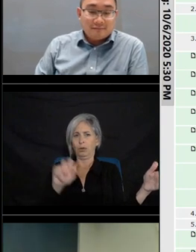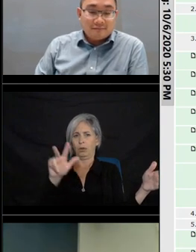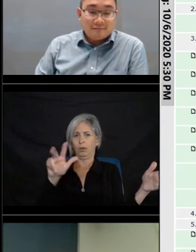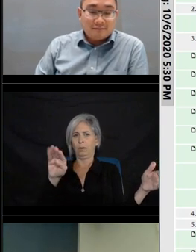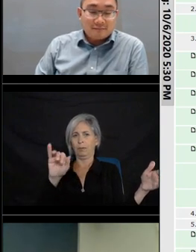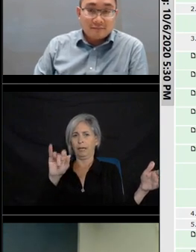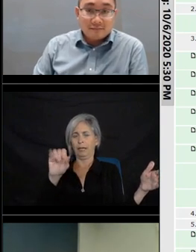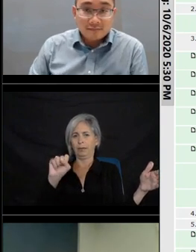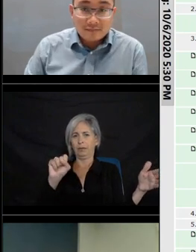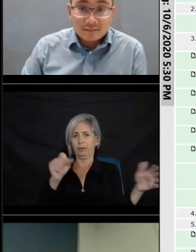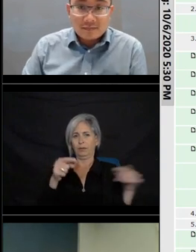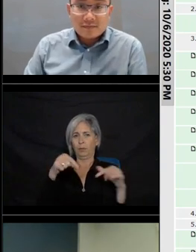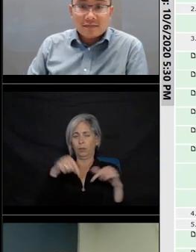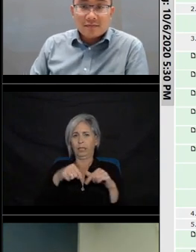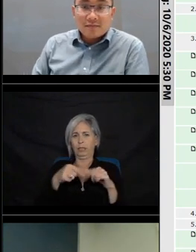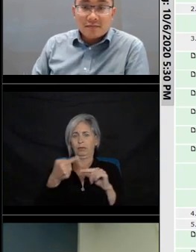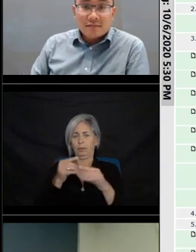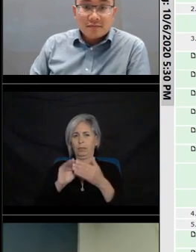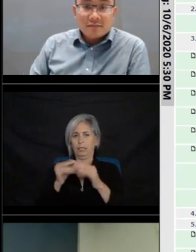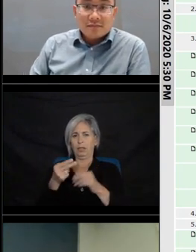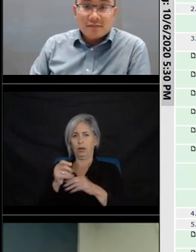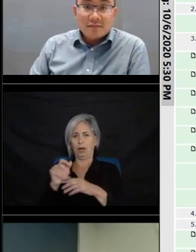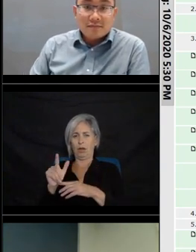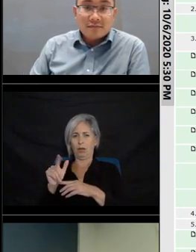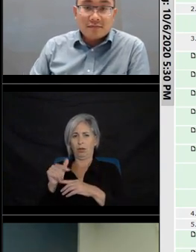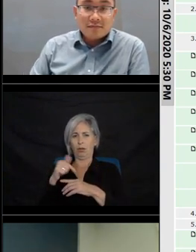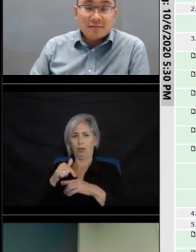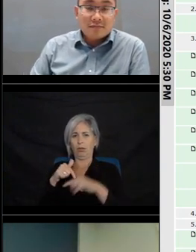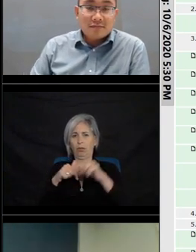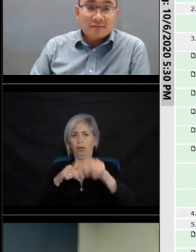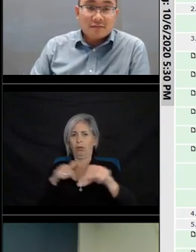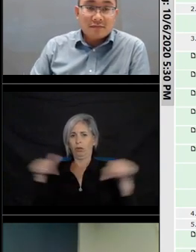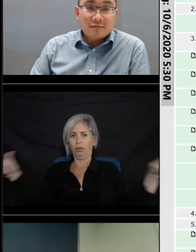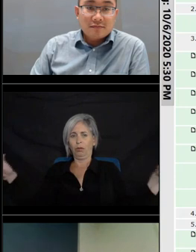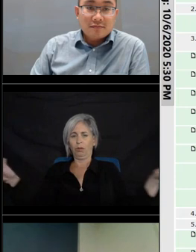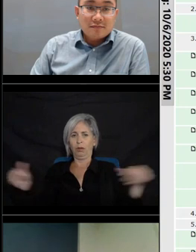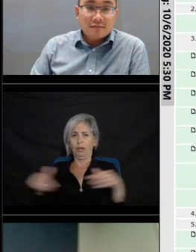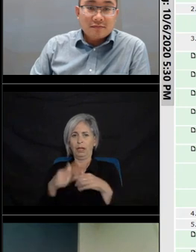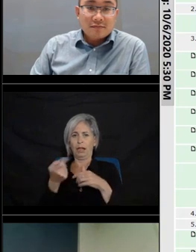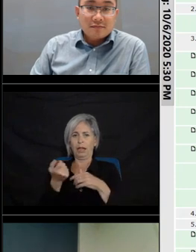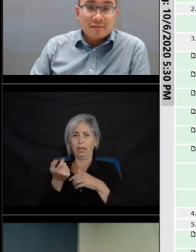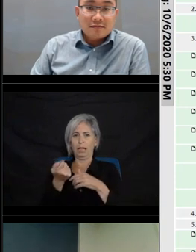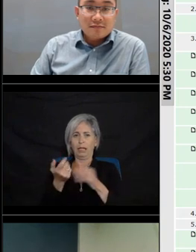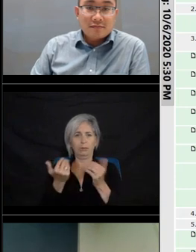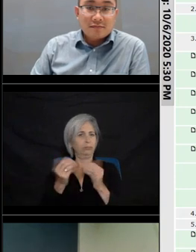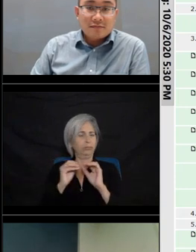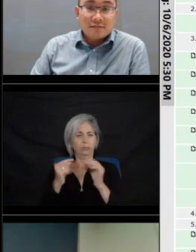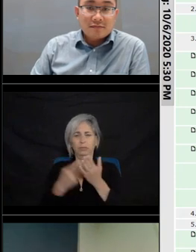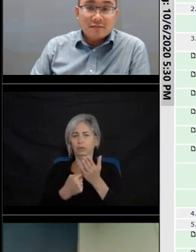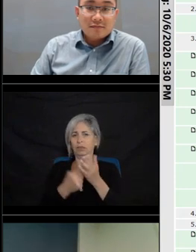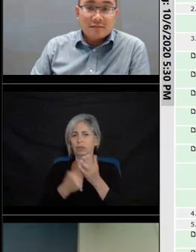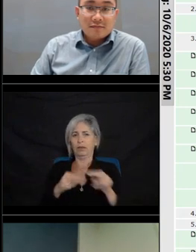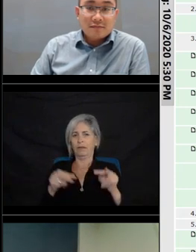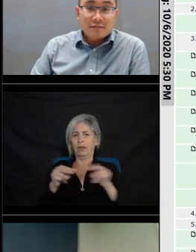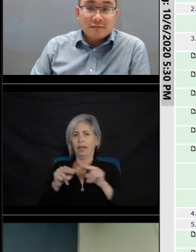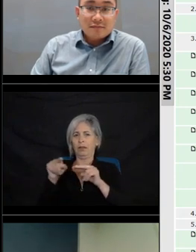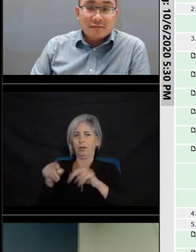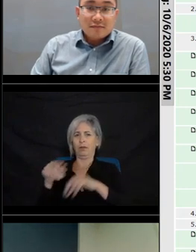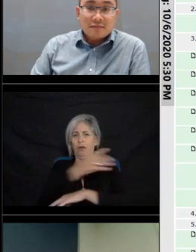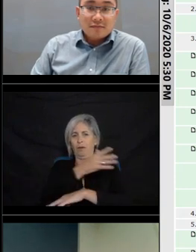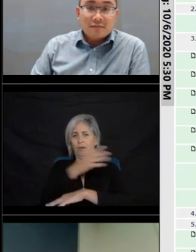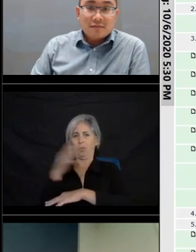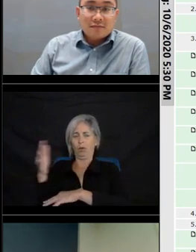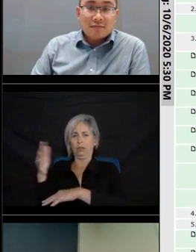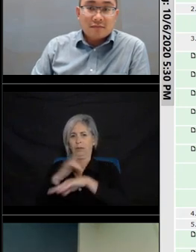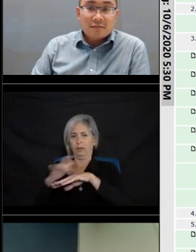miles from right here at City Hall, just past Congress. There has been little or no discussion of the value of this forest beyond that of